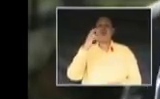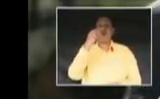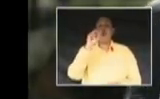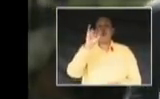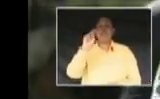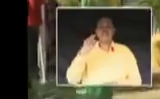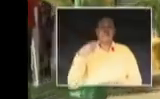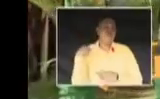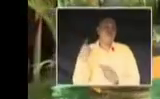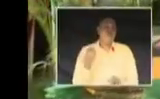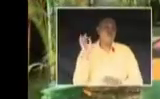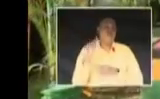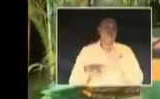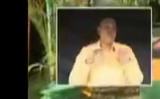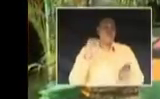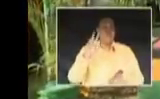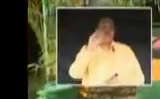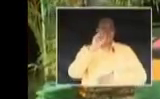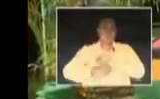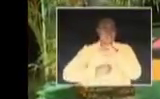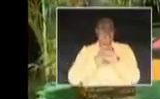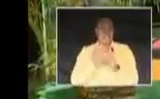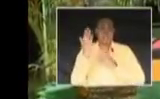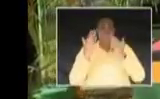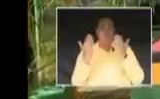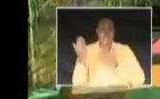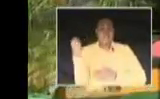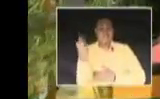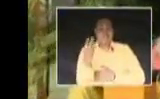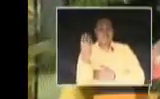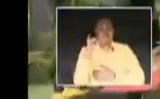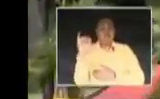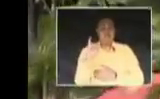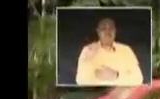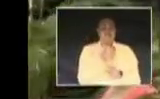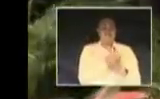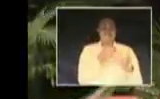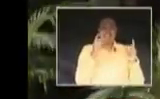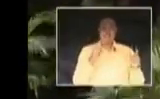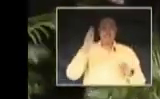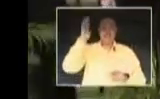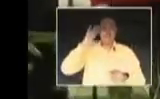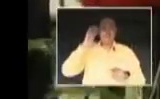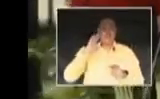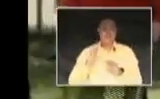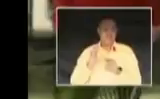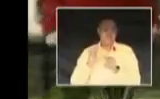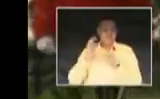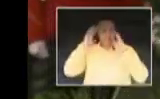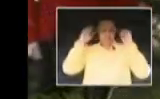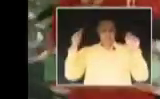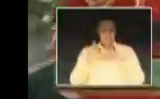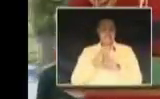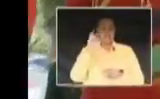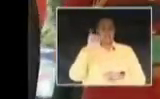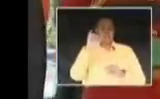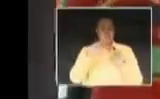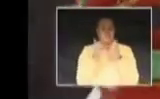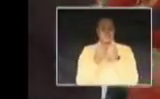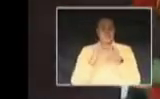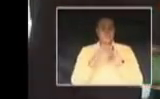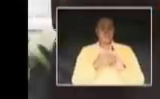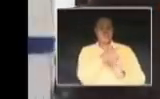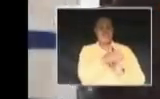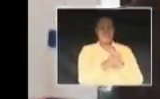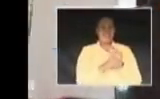contributed almost 30 years of service to the insurance industry. He's the immediate past president of the Insurance Association of Jamaica and is